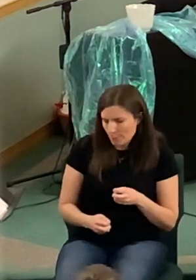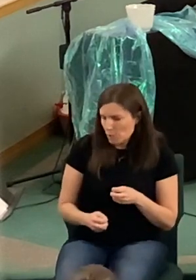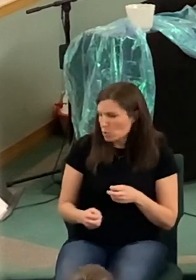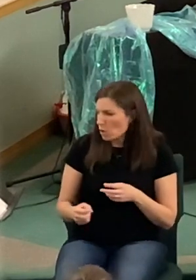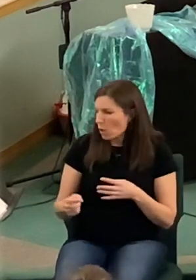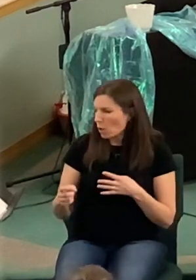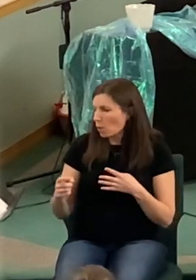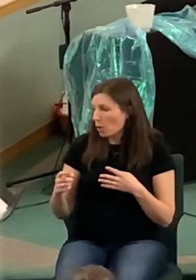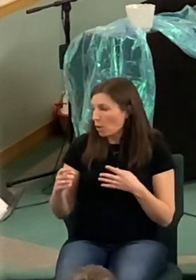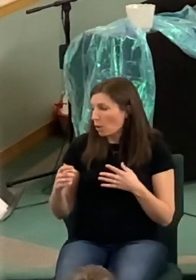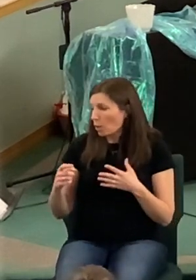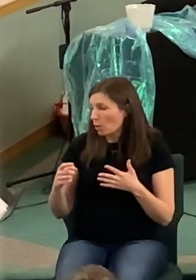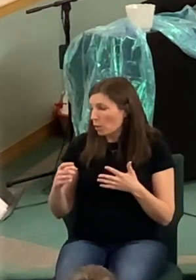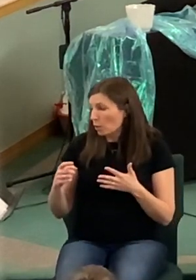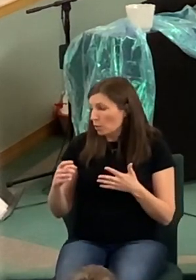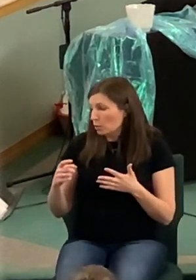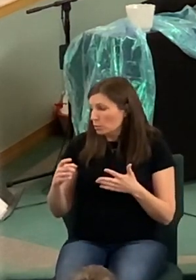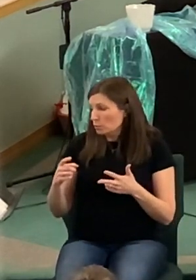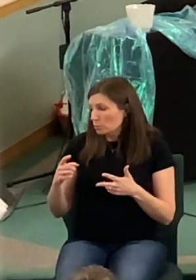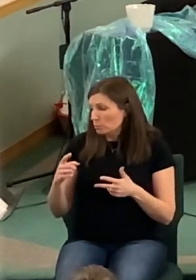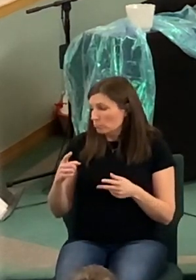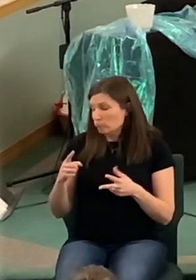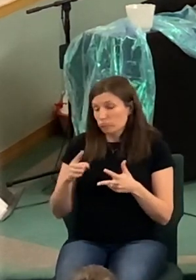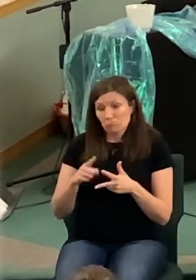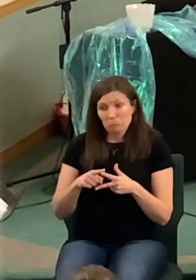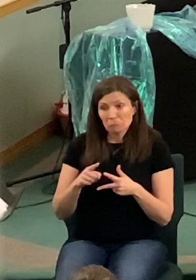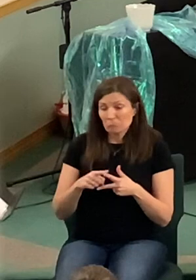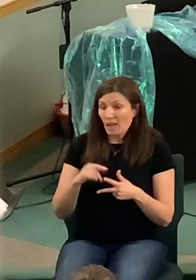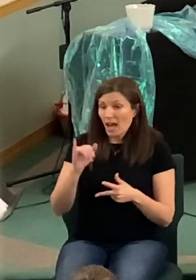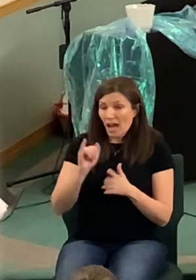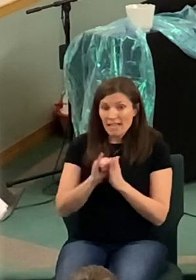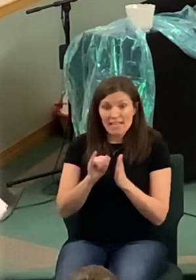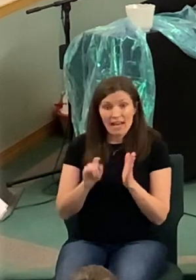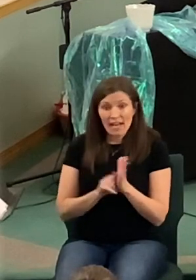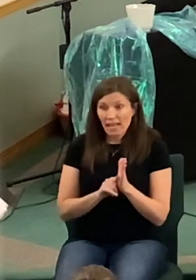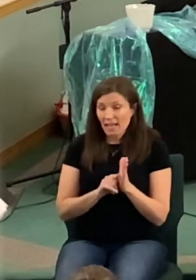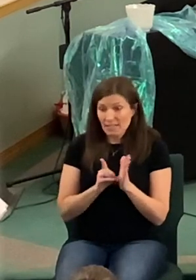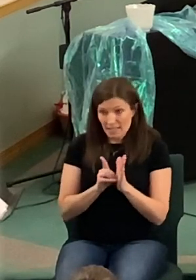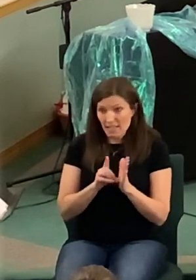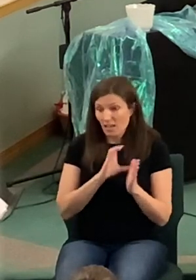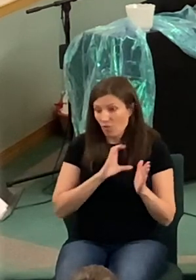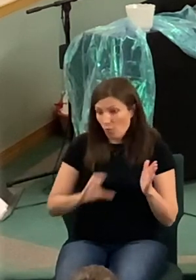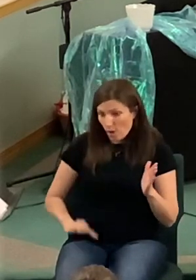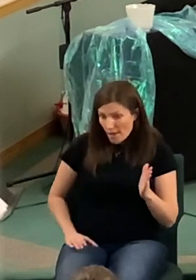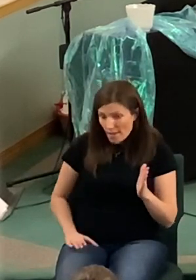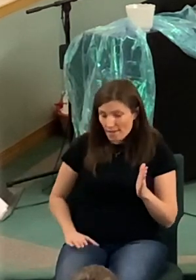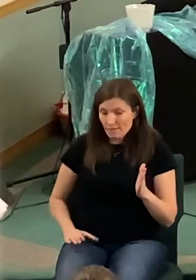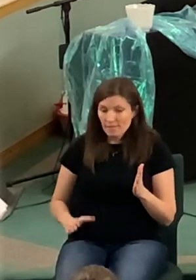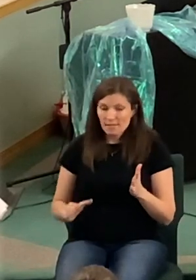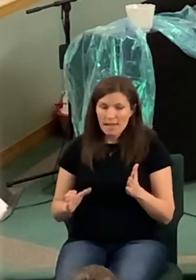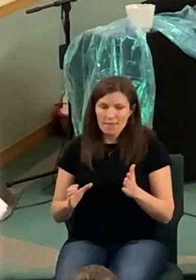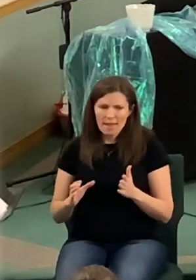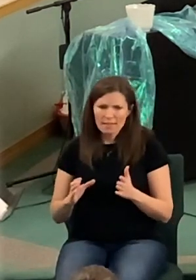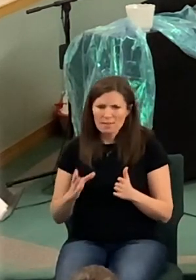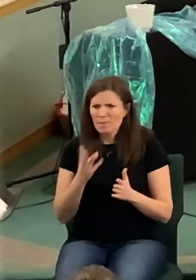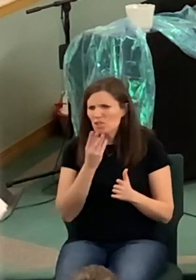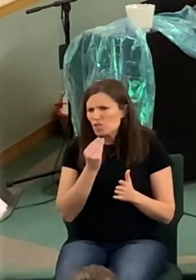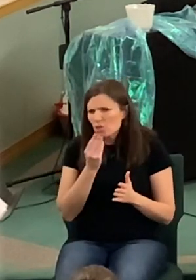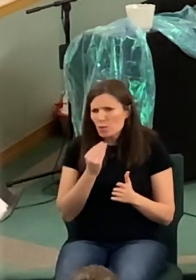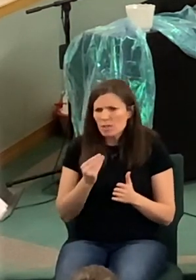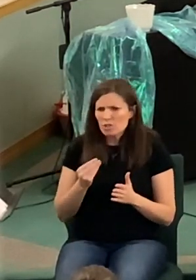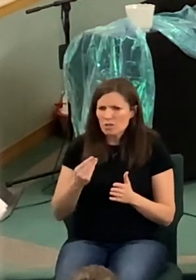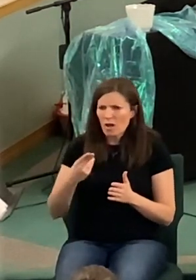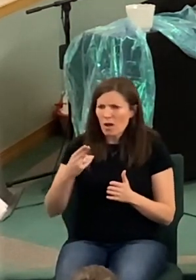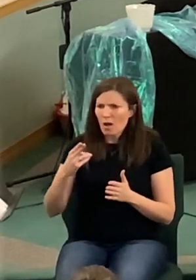chapter 1. Another one was some of the Jewish legalism around Jewish holidays and things like that in chapter 2. And some other